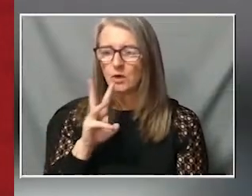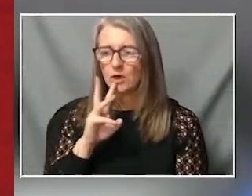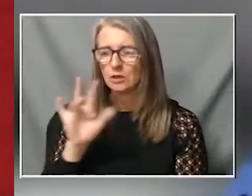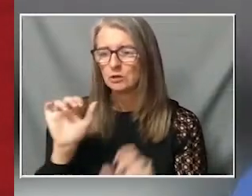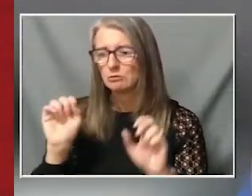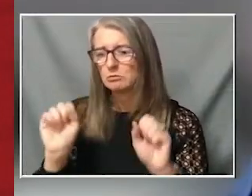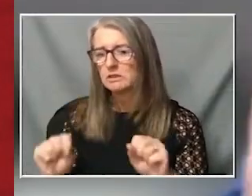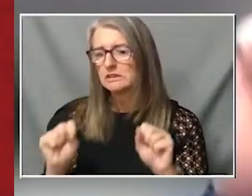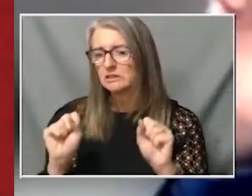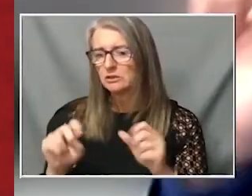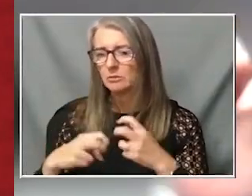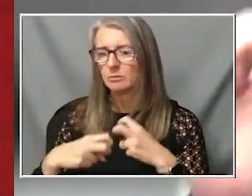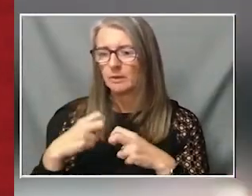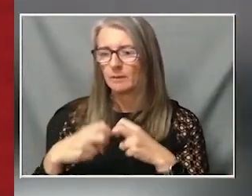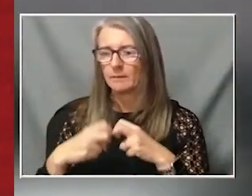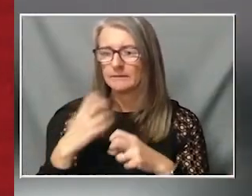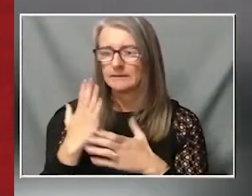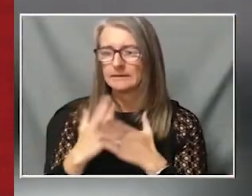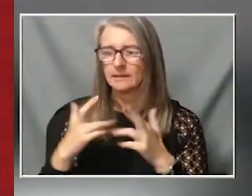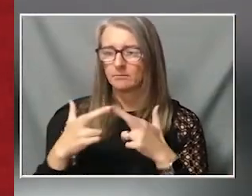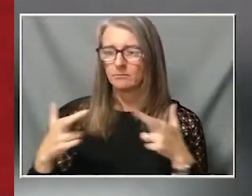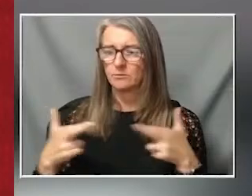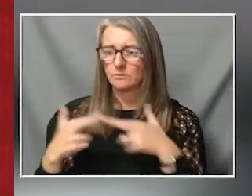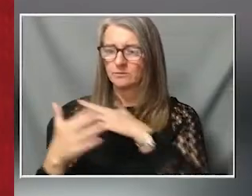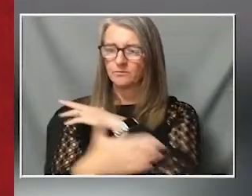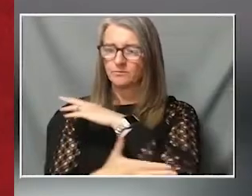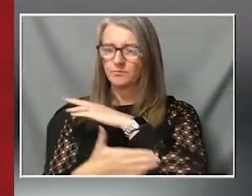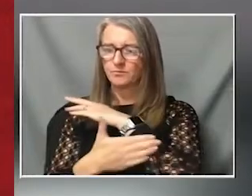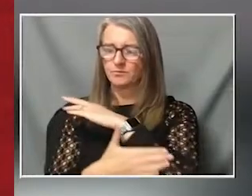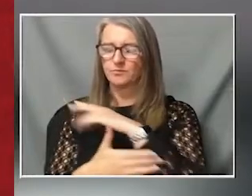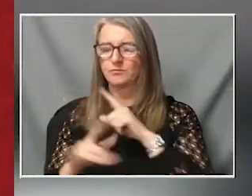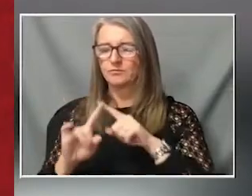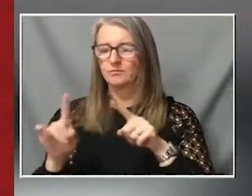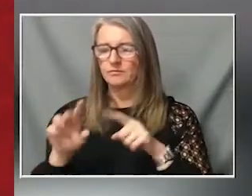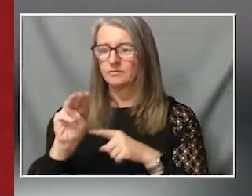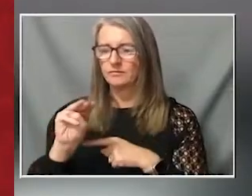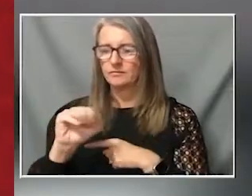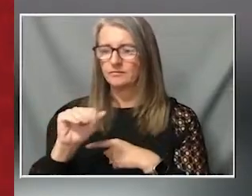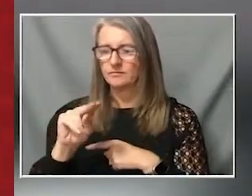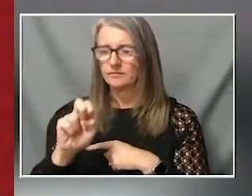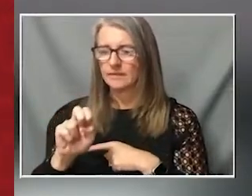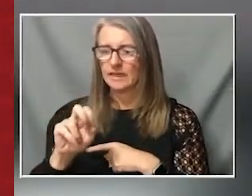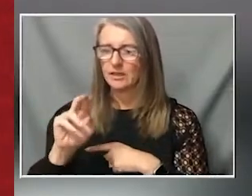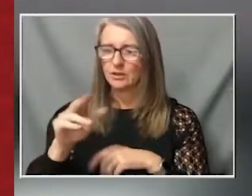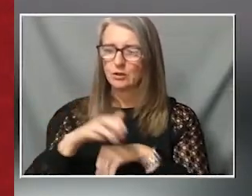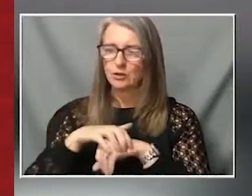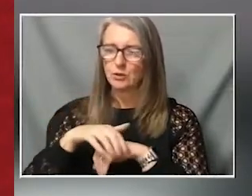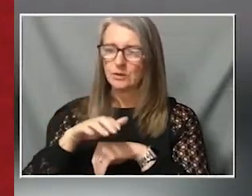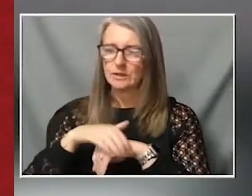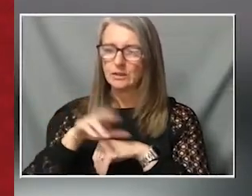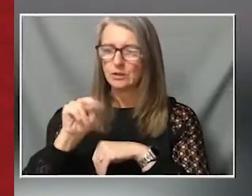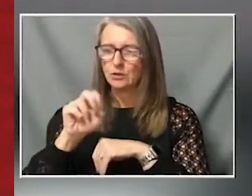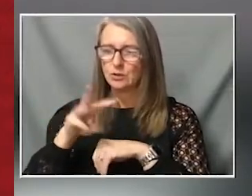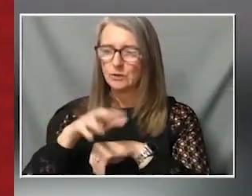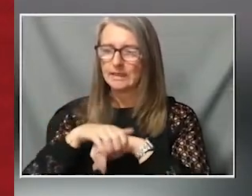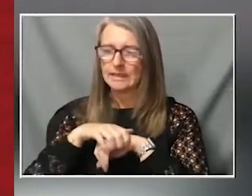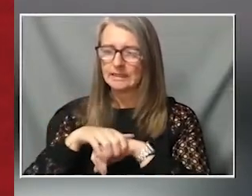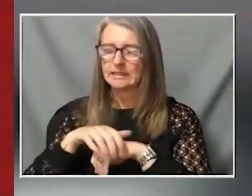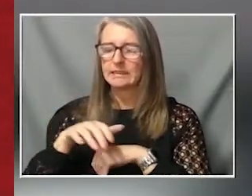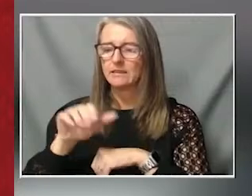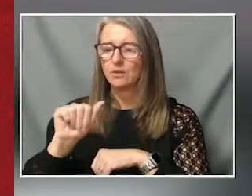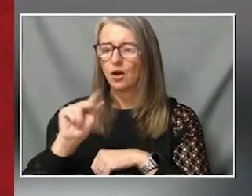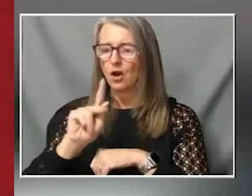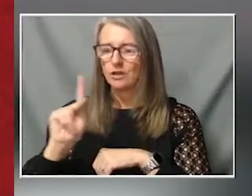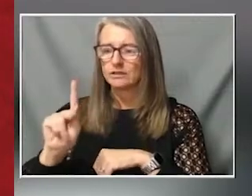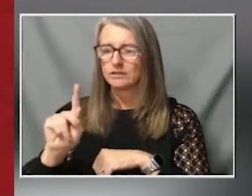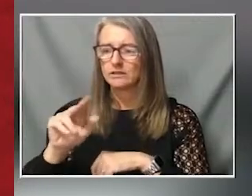potential problem in, again, certain regions of the country, Maine, New England, Appalachia, the Arkansas